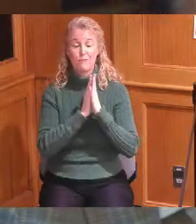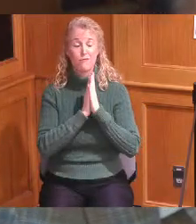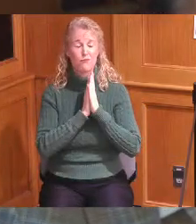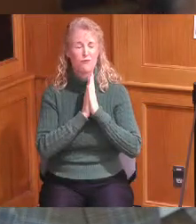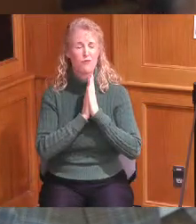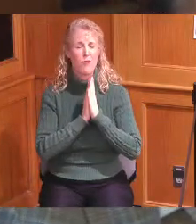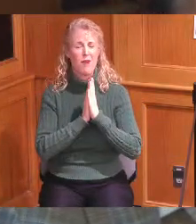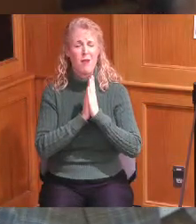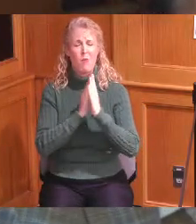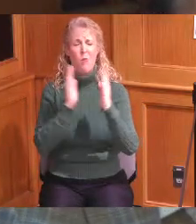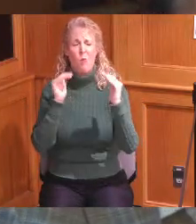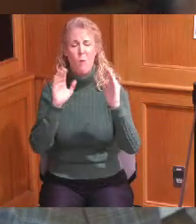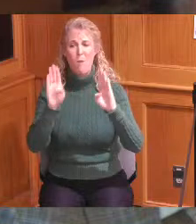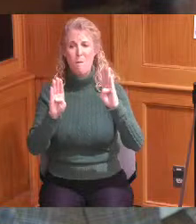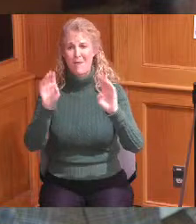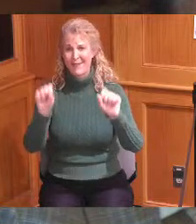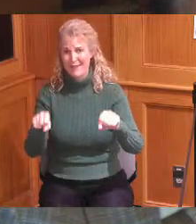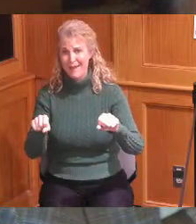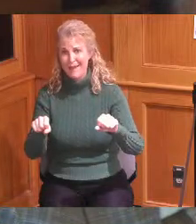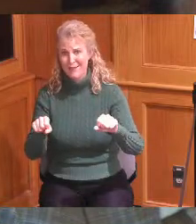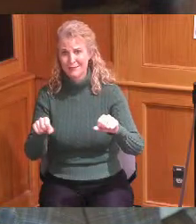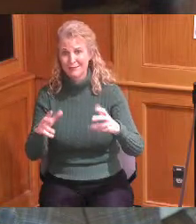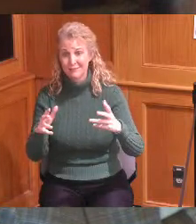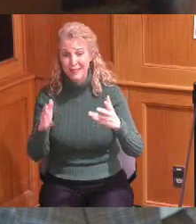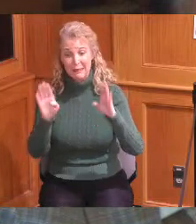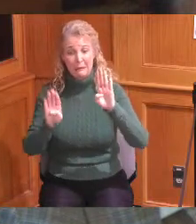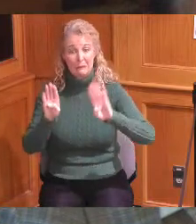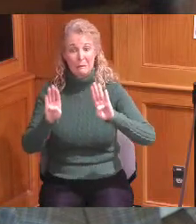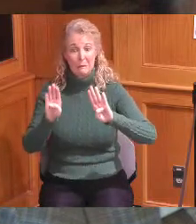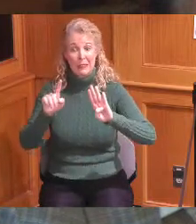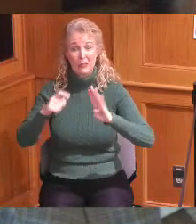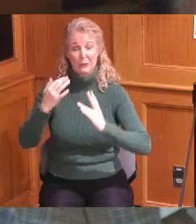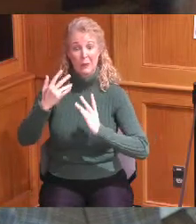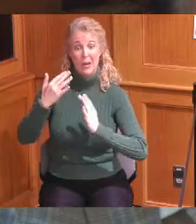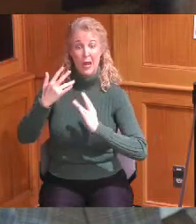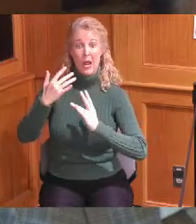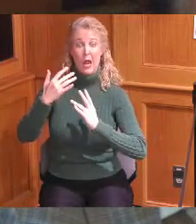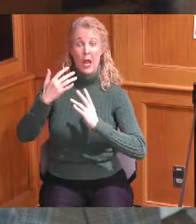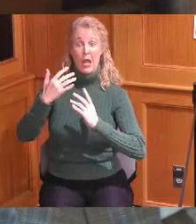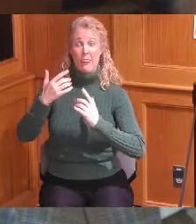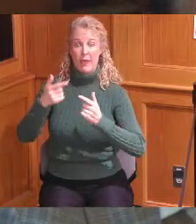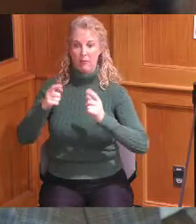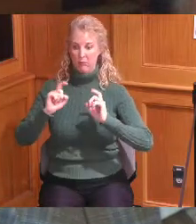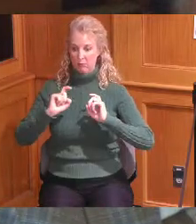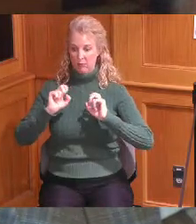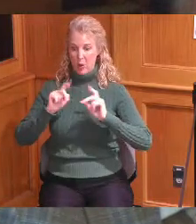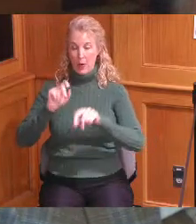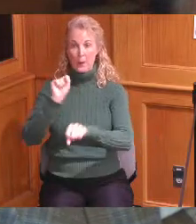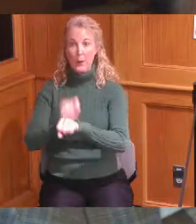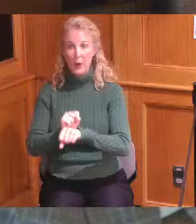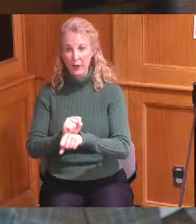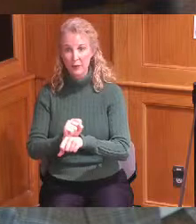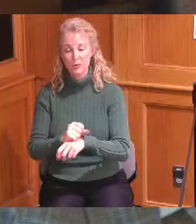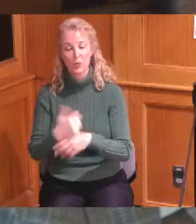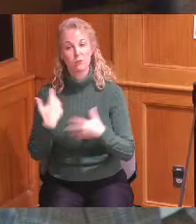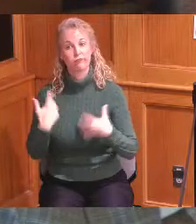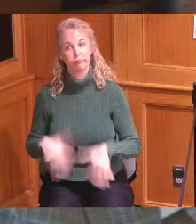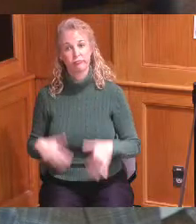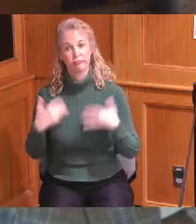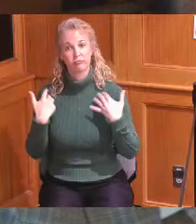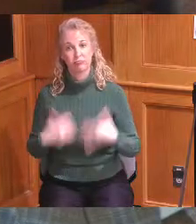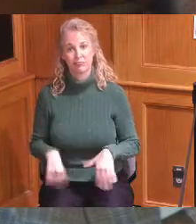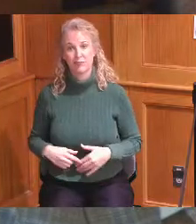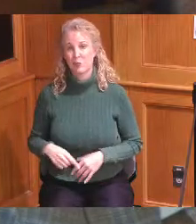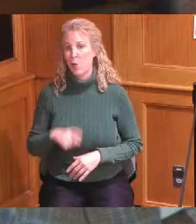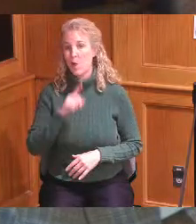hope you can bid on it. And then once you bid on it, now you got to do the job. So it's just a lot of steps that people have to take. And